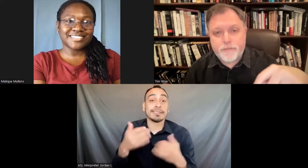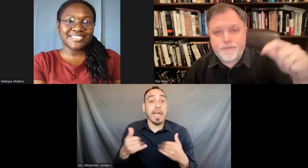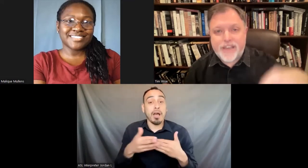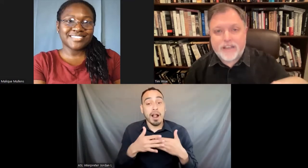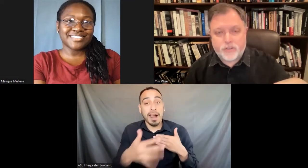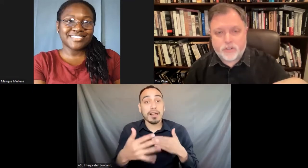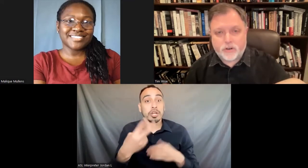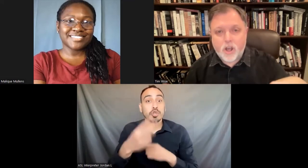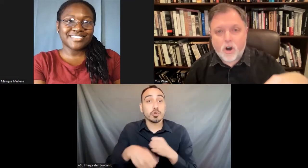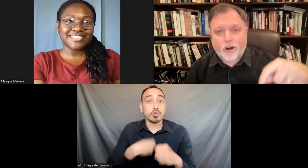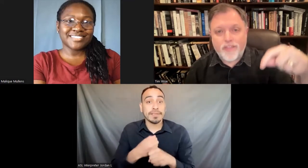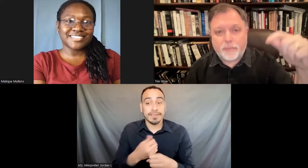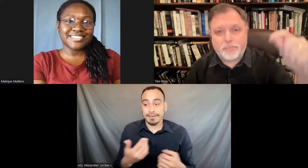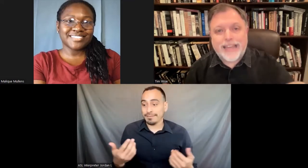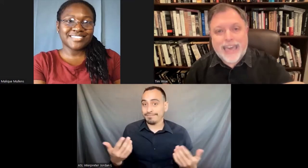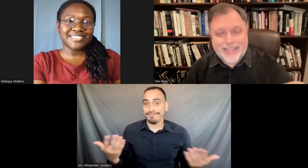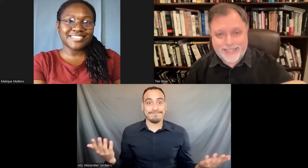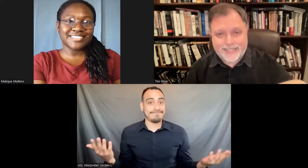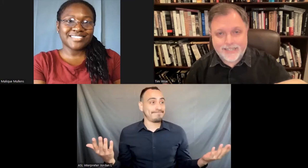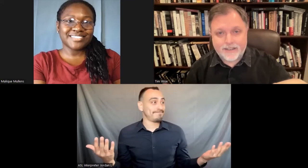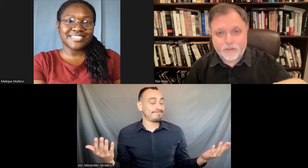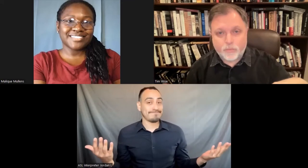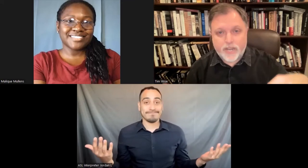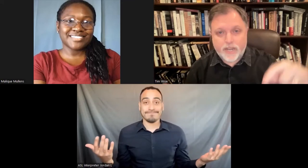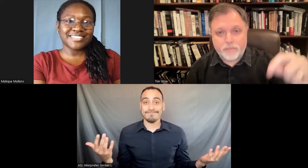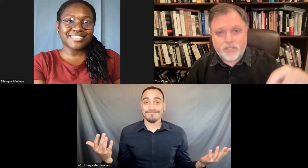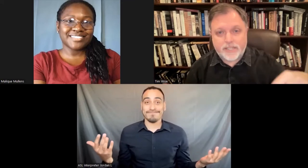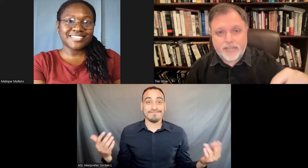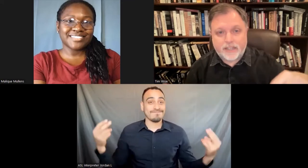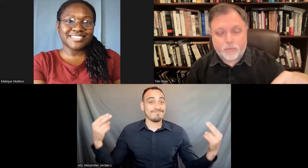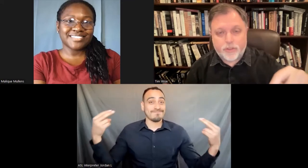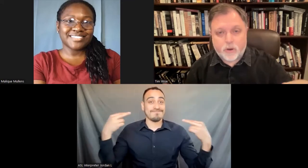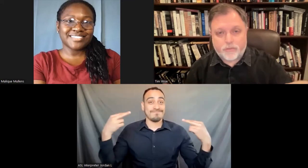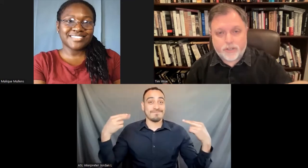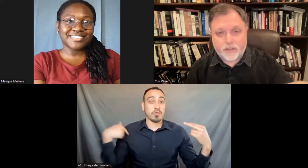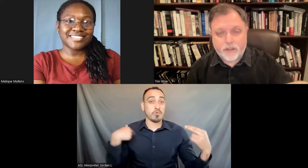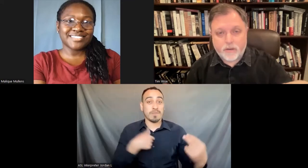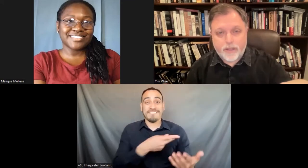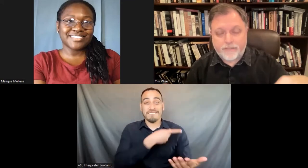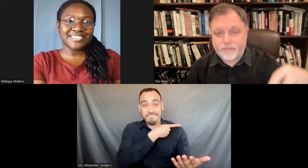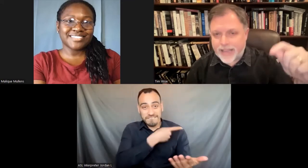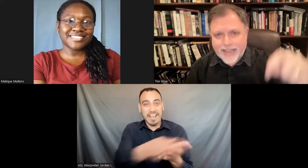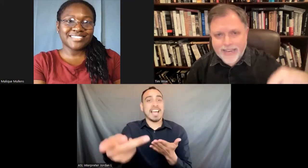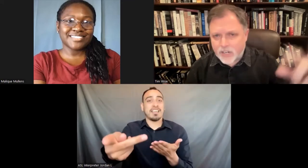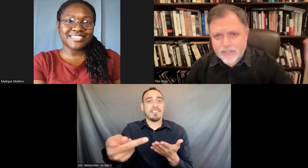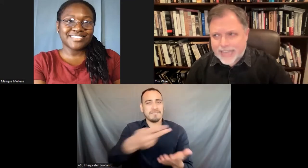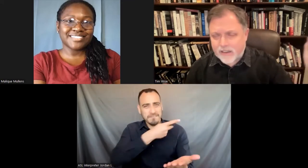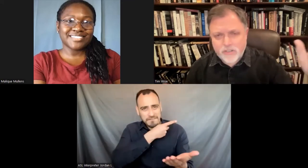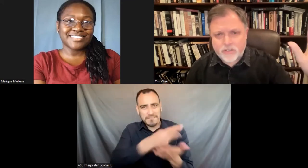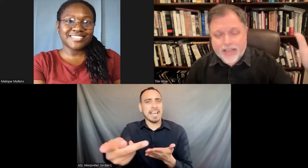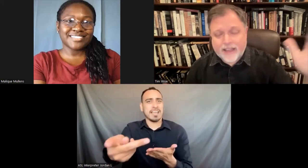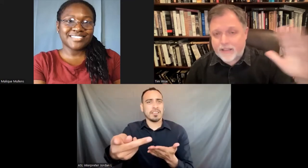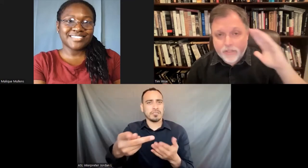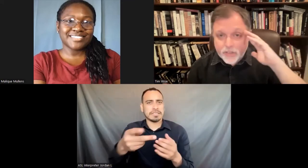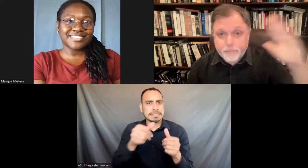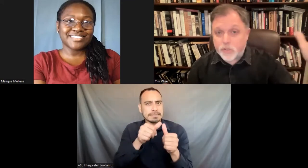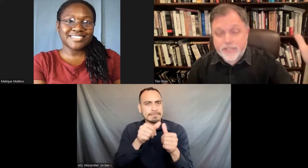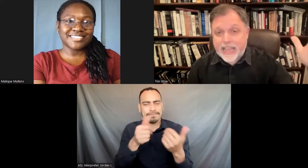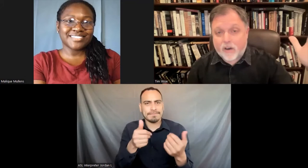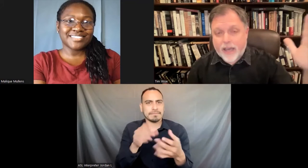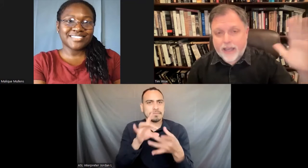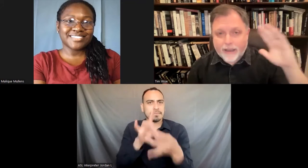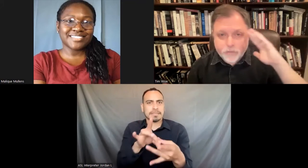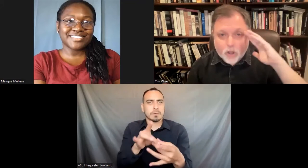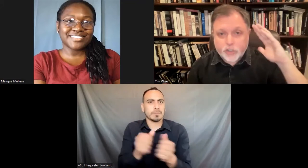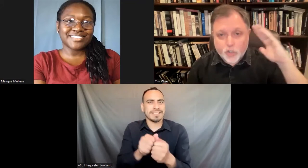epicenter of failure on the planet when it comes to dealing with COVID. We have 900,000. The numbers